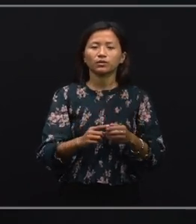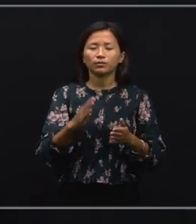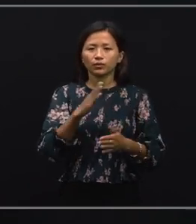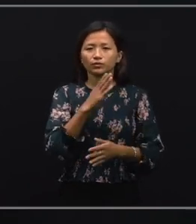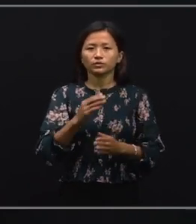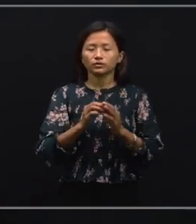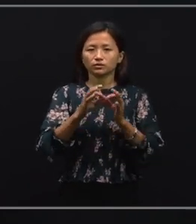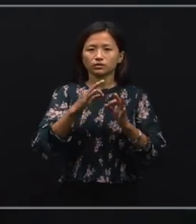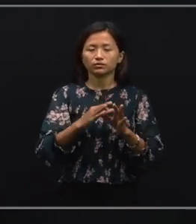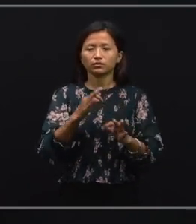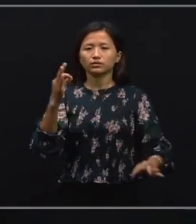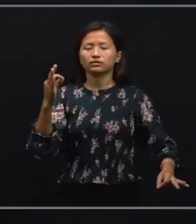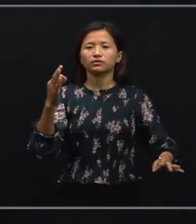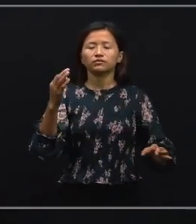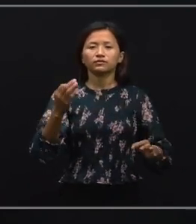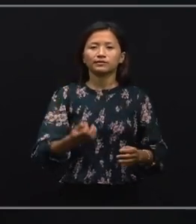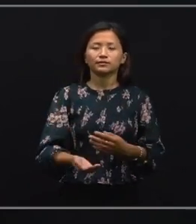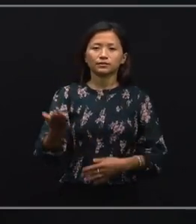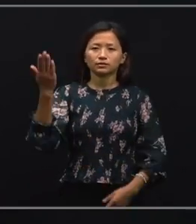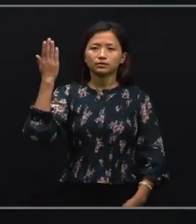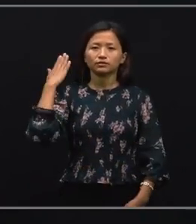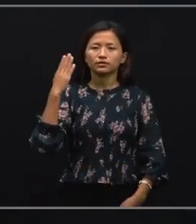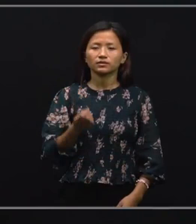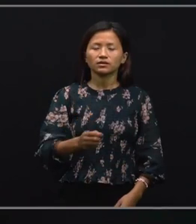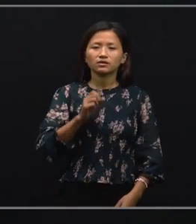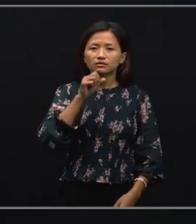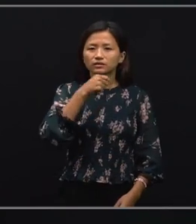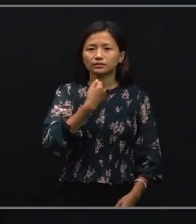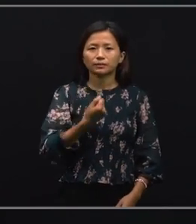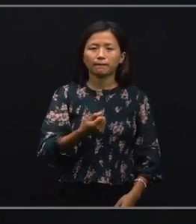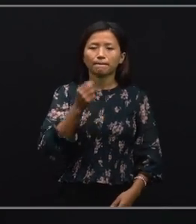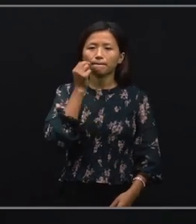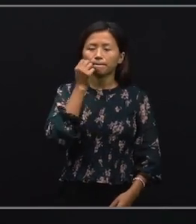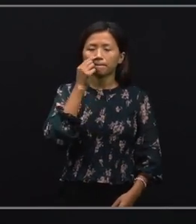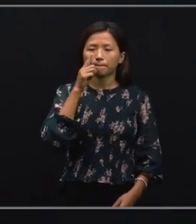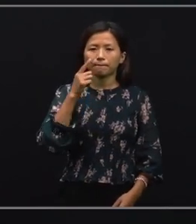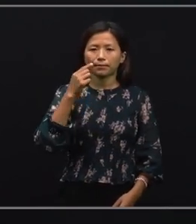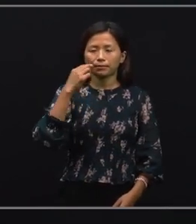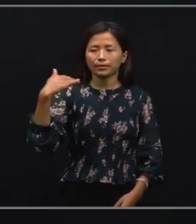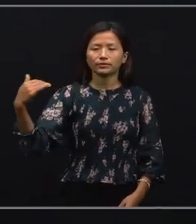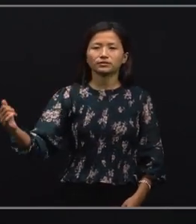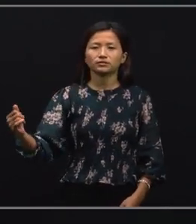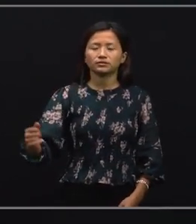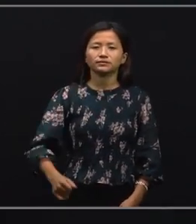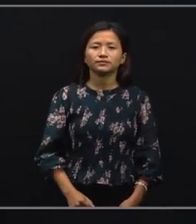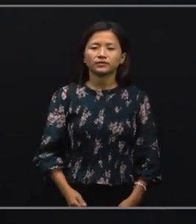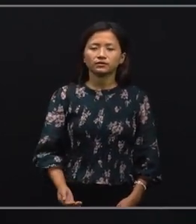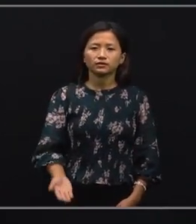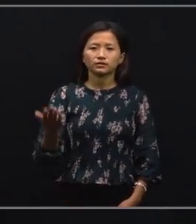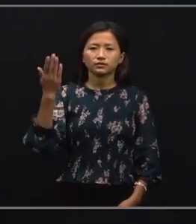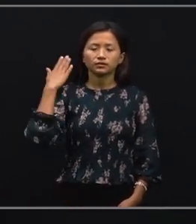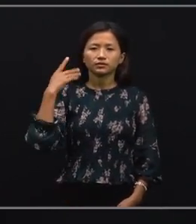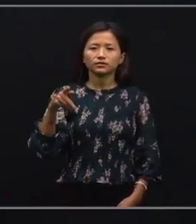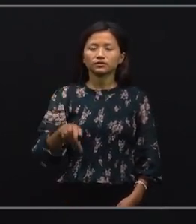folktale, or it had been passed on from our grandparents and from generations back. So this is